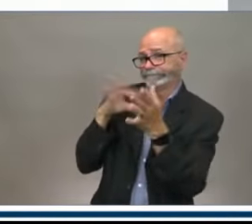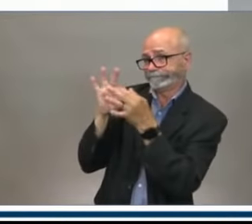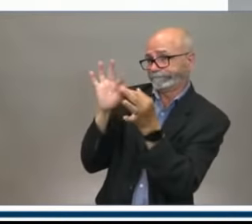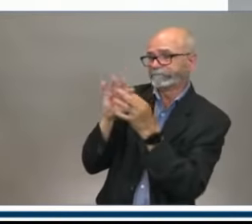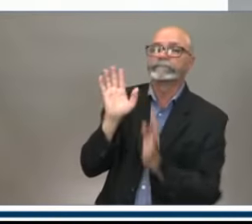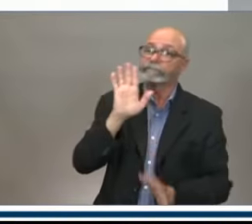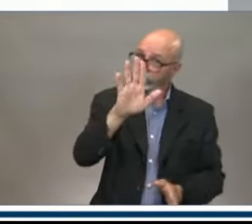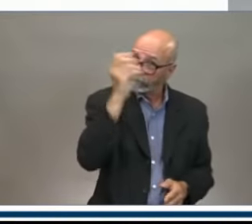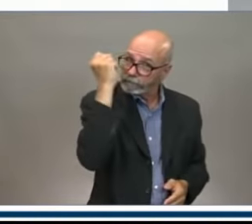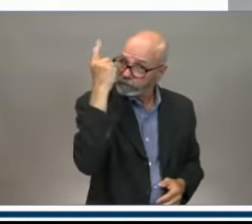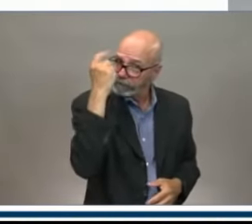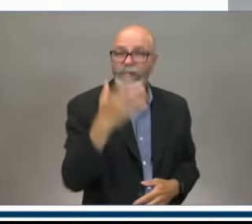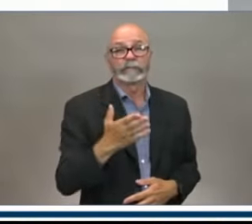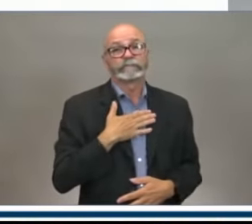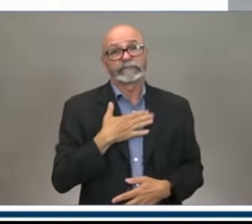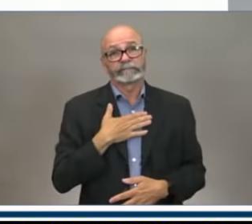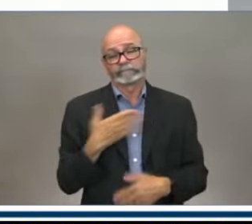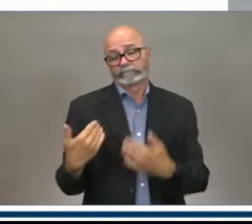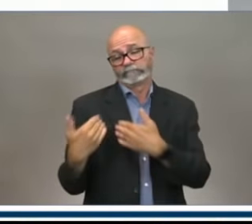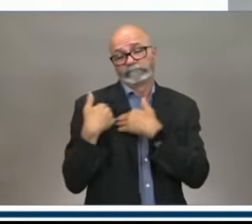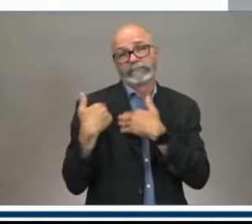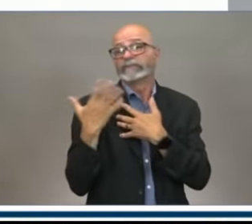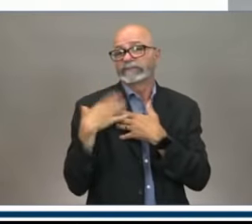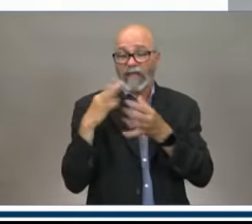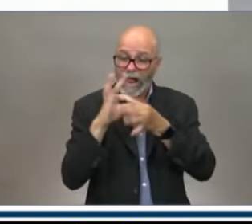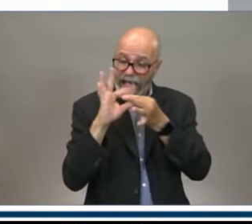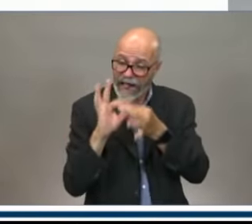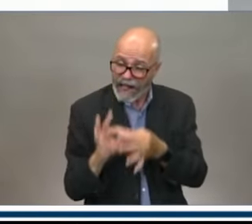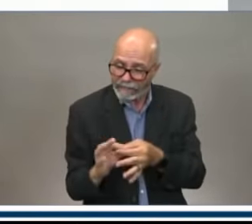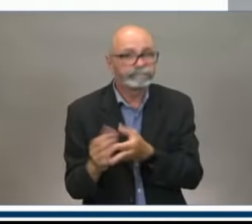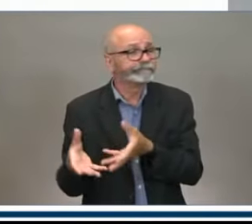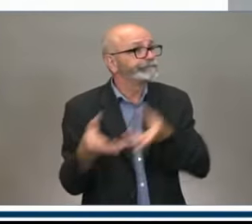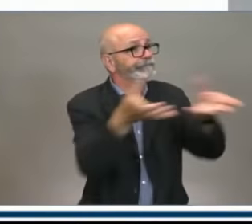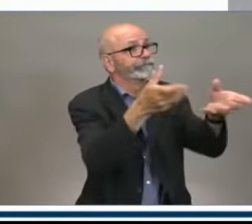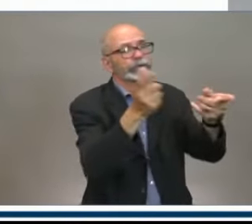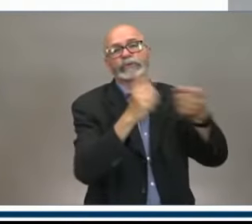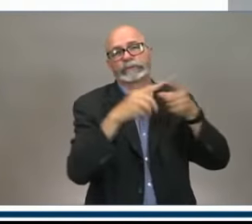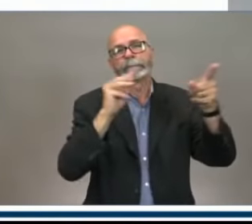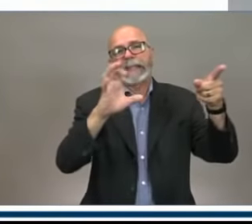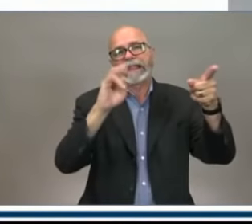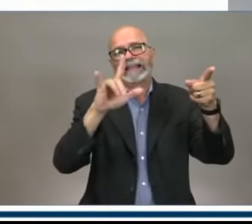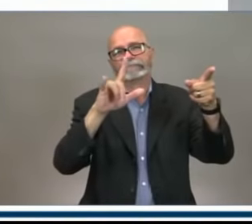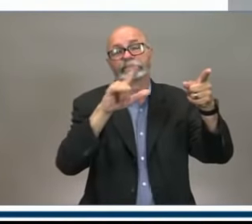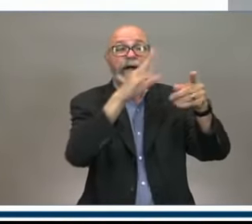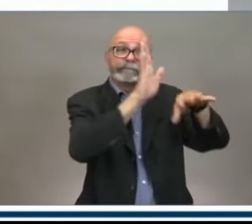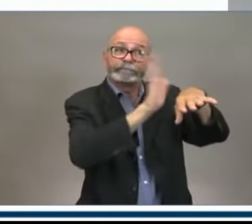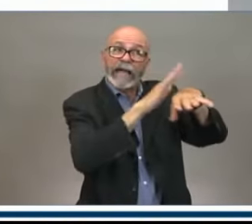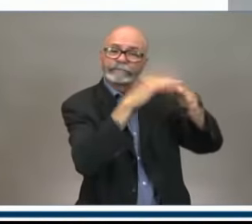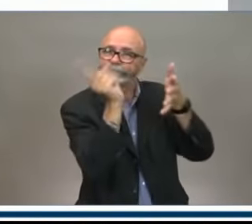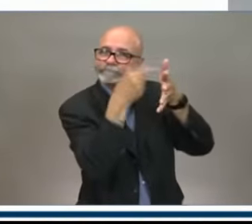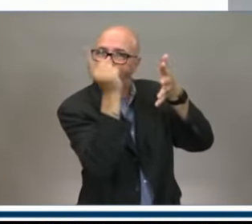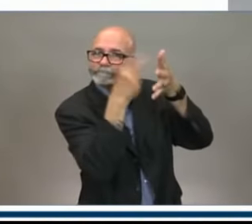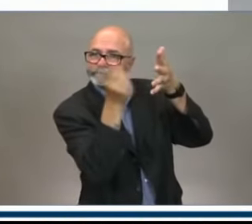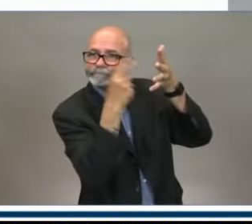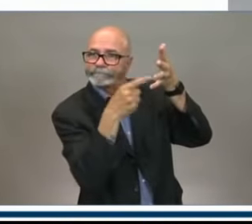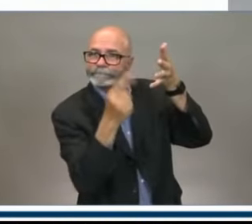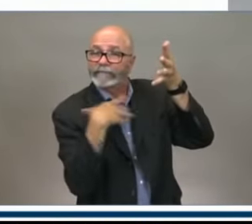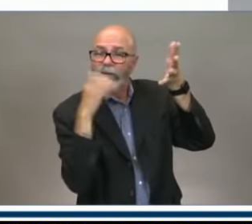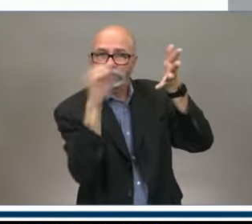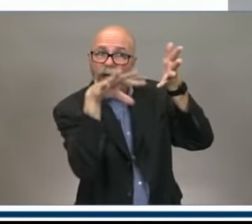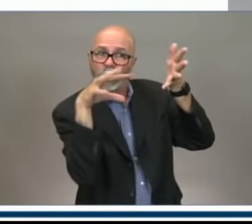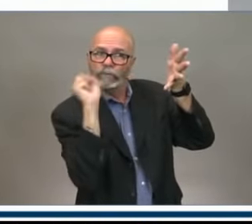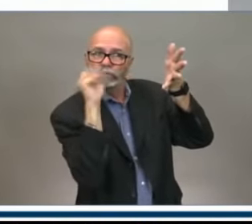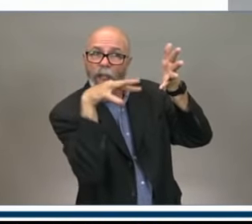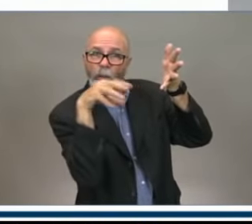health. So like many things, we'll watch what the epidemiology brings. I can't say it enough. the next 2 to 3 weeks are critically